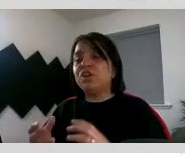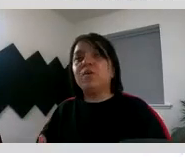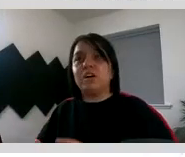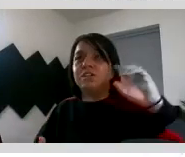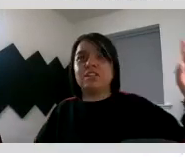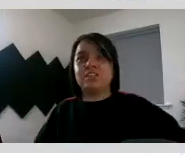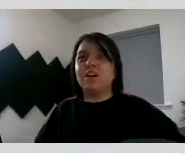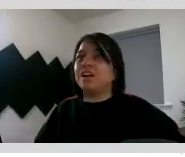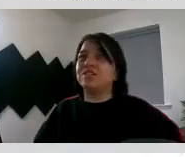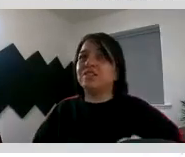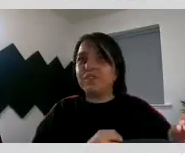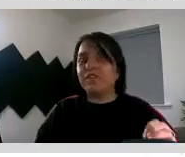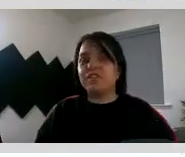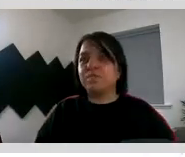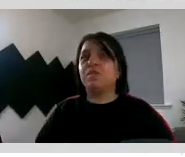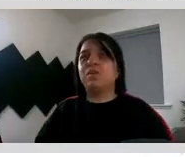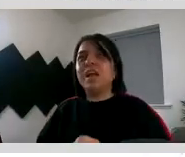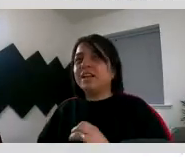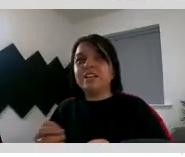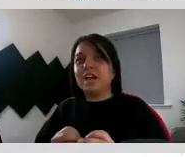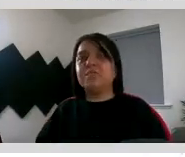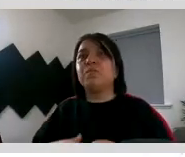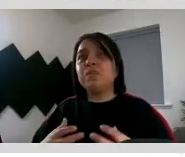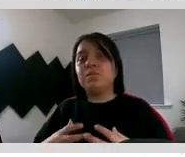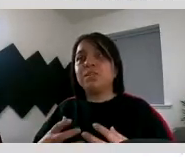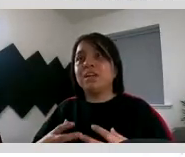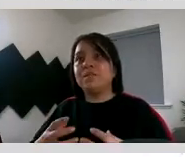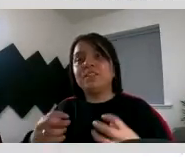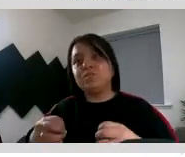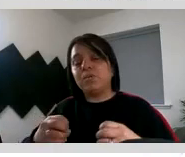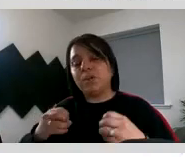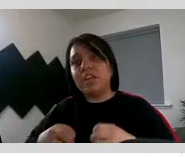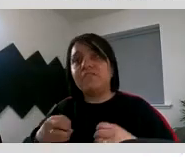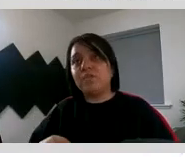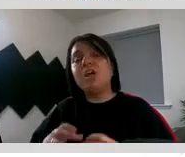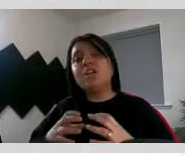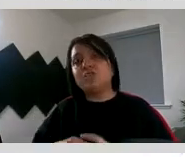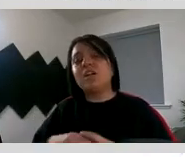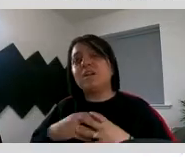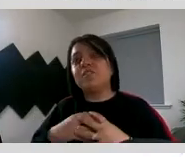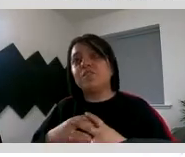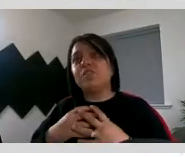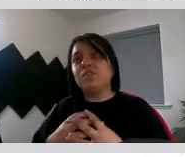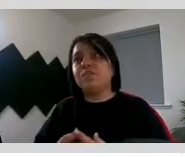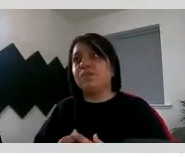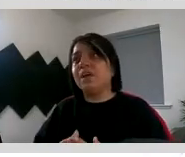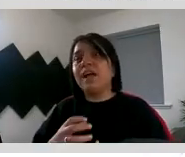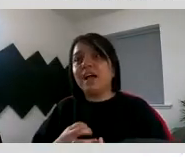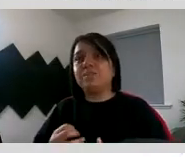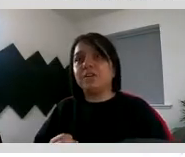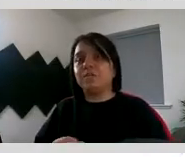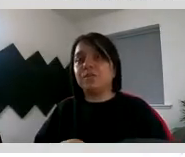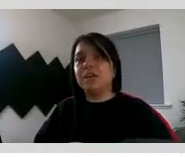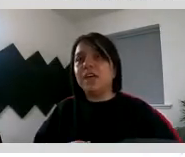you know what, on session 1, can I just clarify something, or can you tell me something? We are more than happy. This is what we're here for, to try and make you feel comfortable